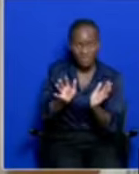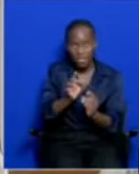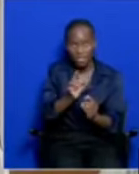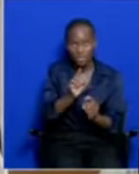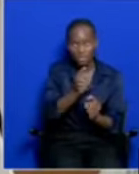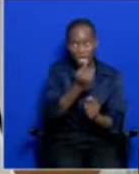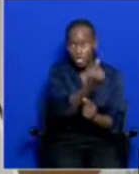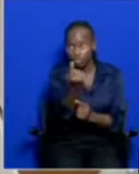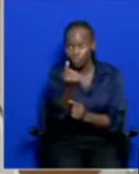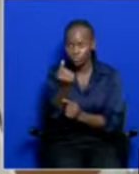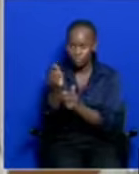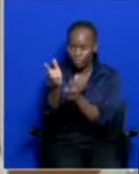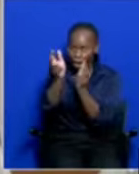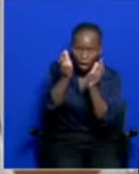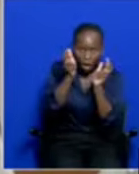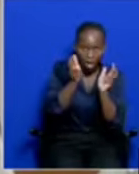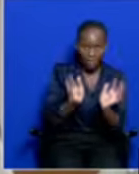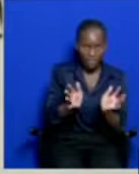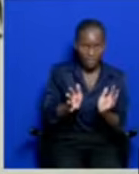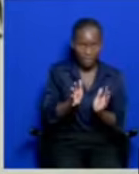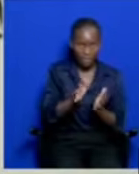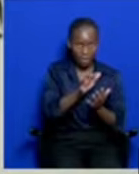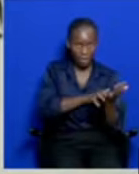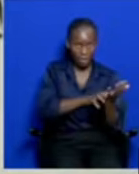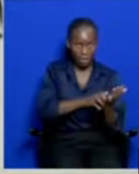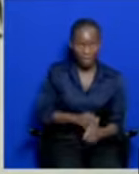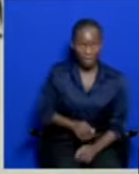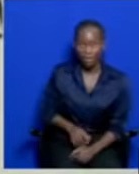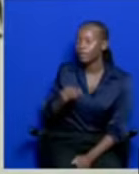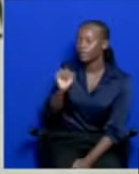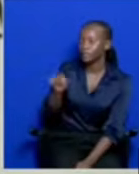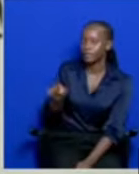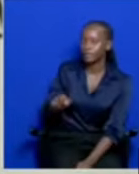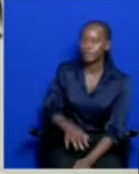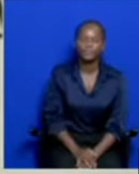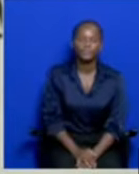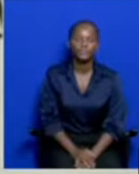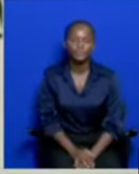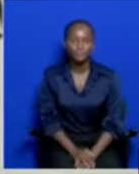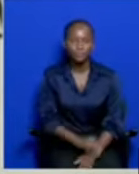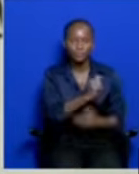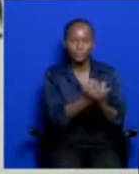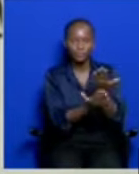I have in annexure TLM 1